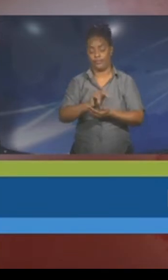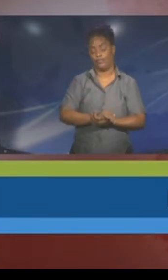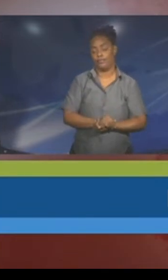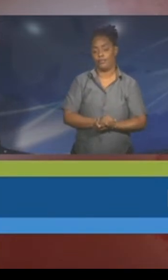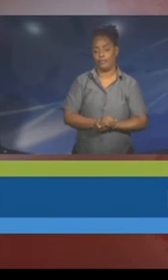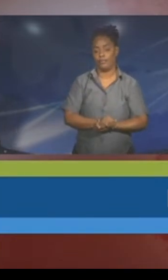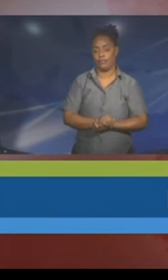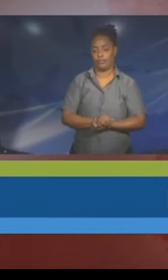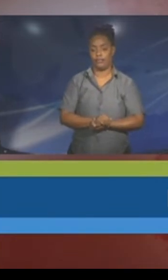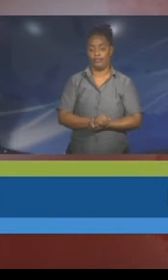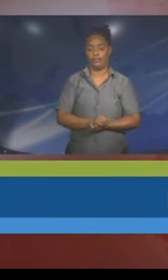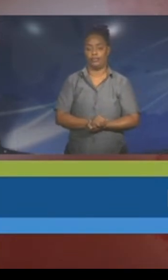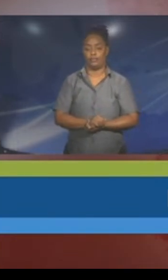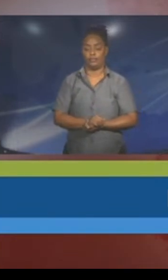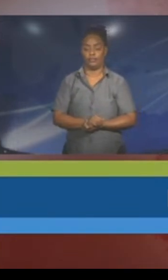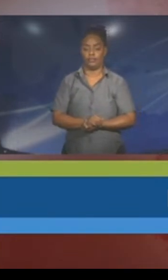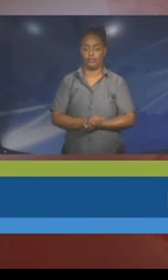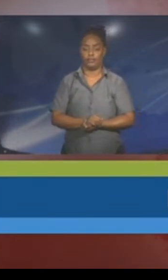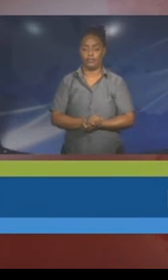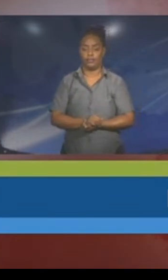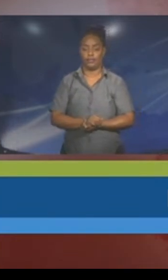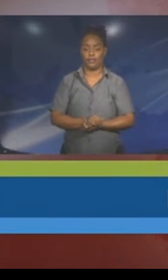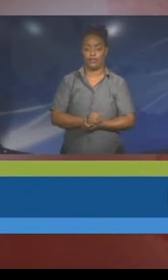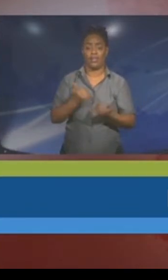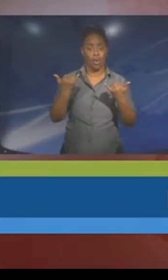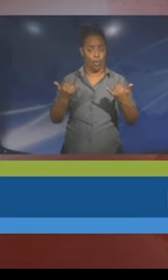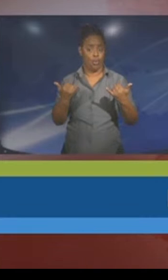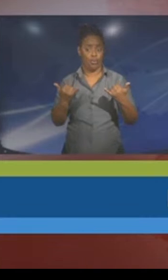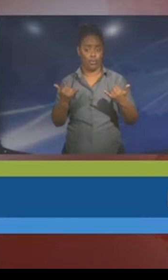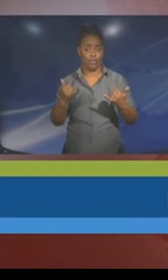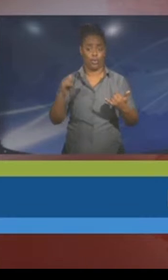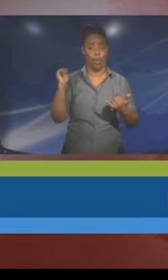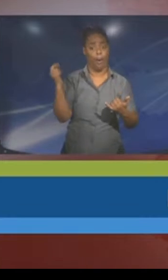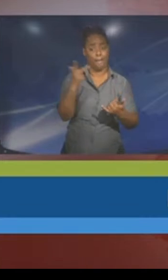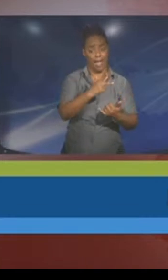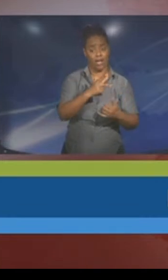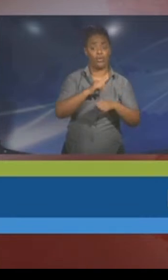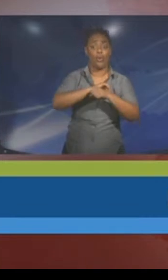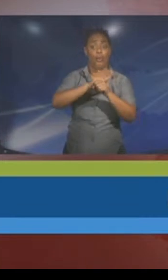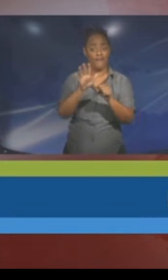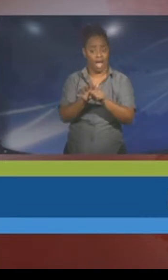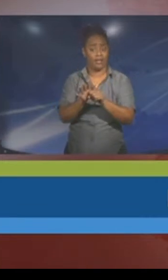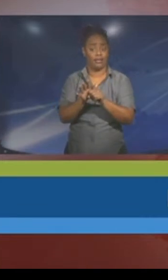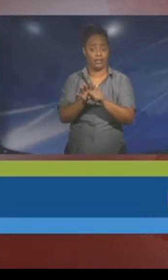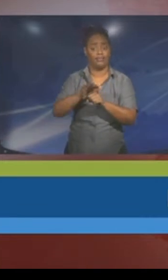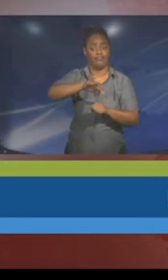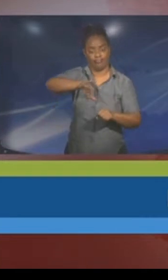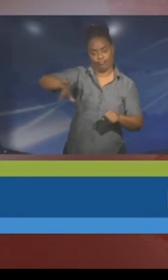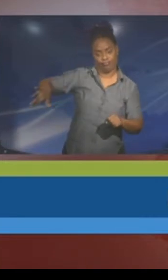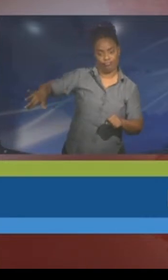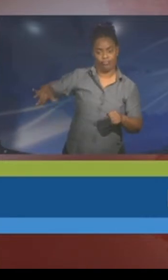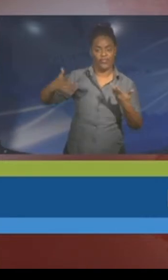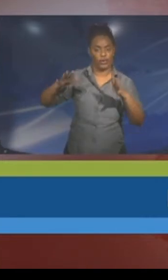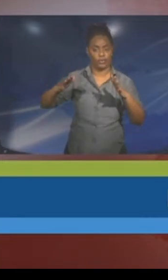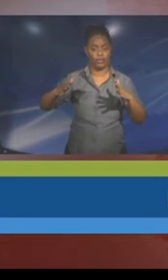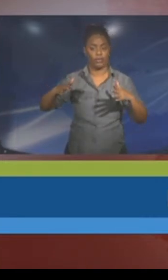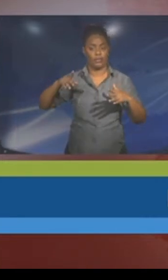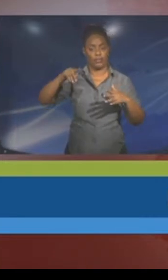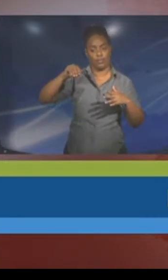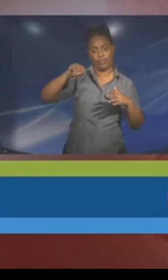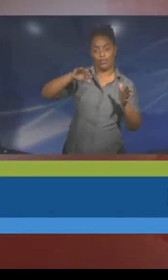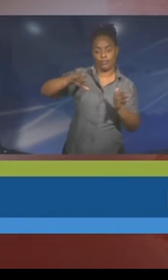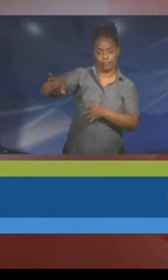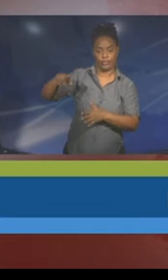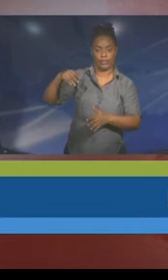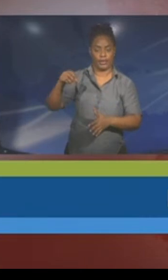update on the Omicron, and just going back before I close to the update in terms of the VOC distribution in Trinidad and